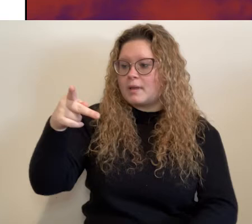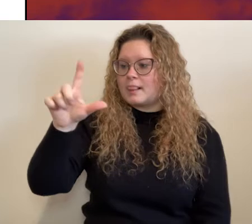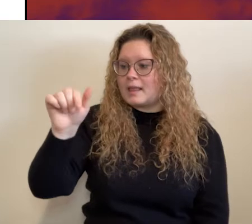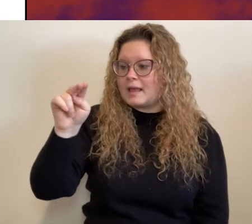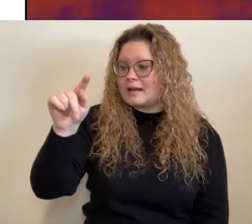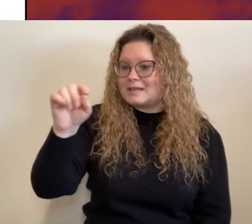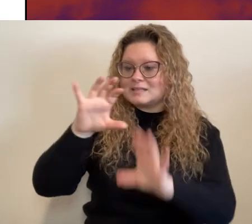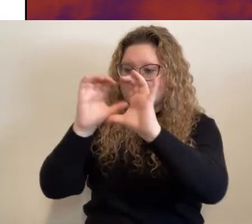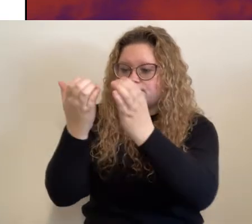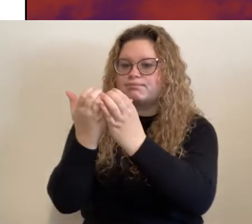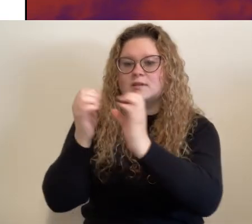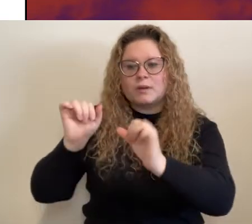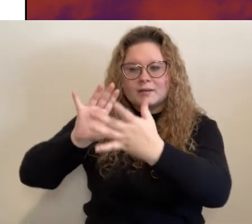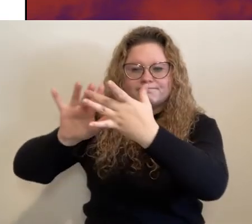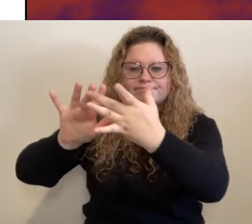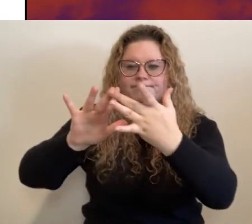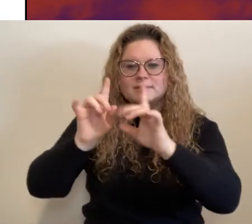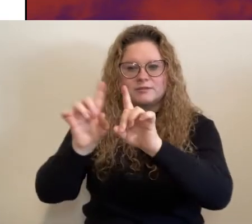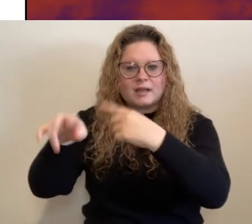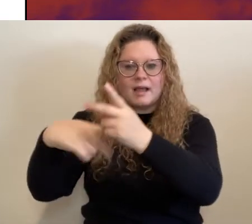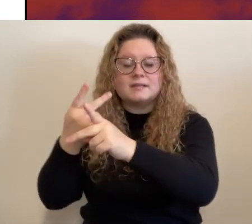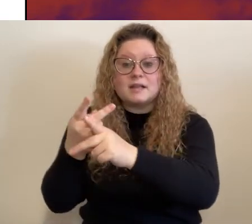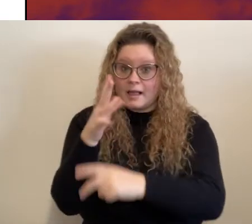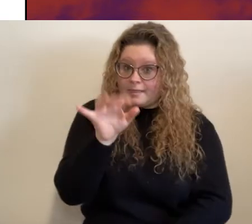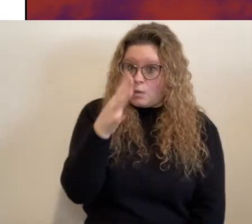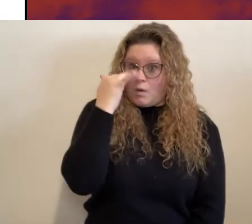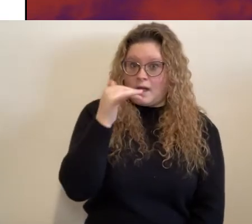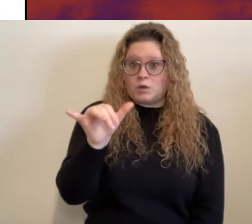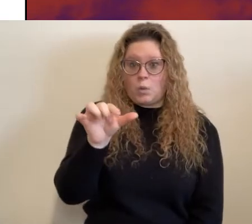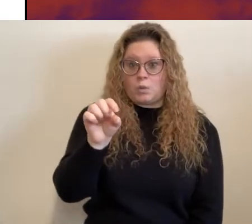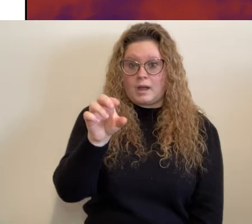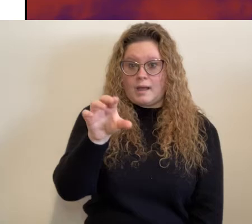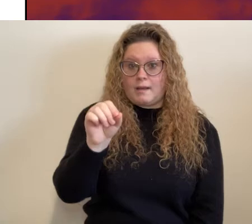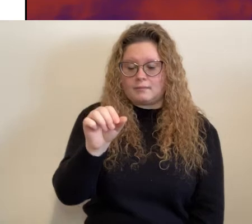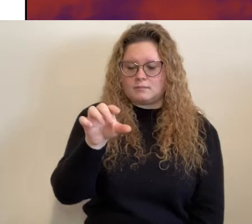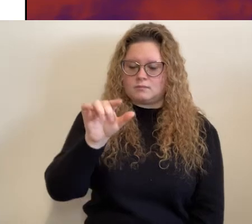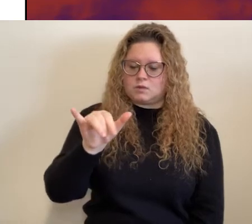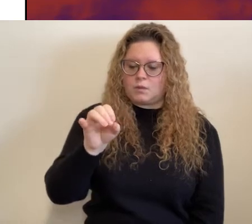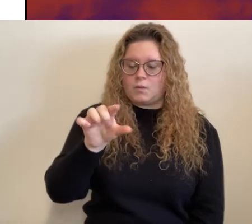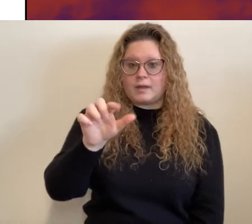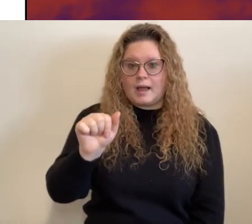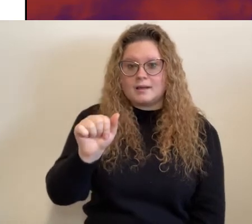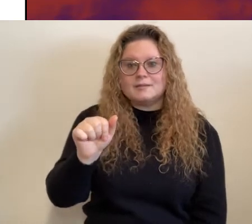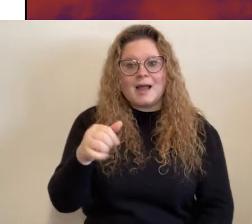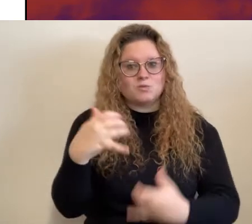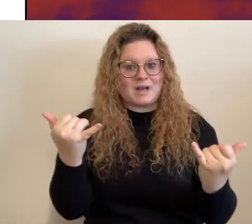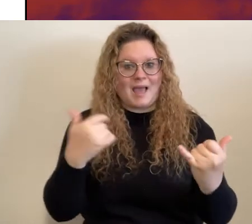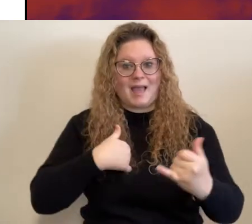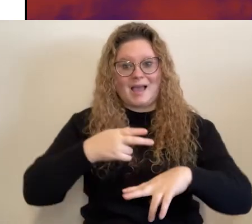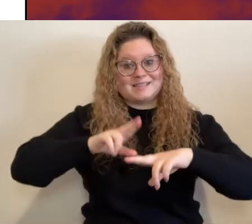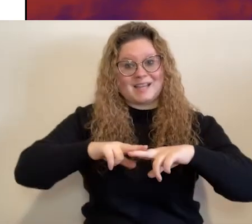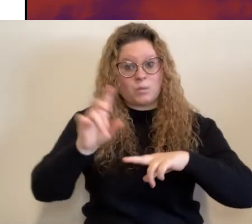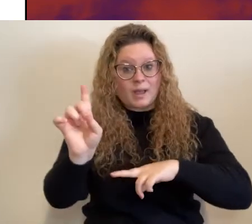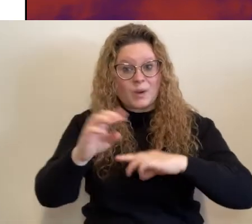also a mudra. And that's why we do so much yoga so that we can have a certain posture. And you'll notice that I'm sitting on the ground because that's where I feel most